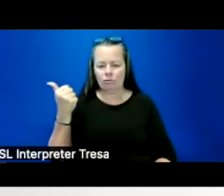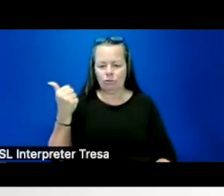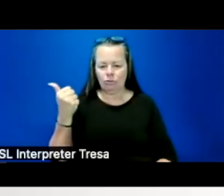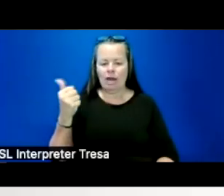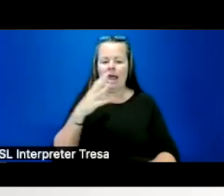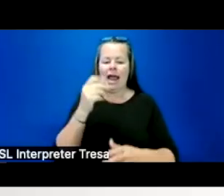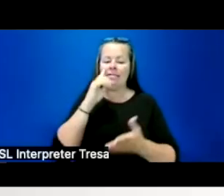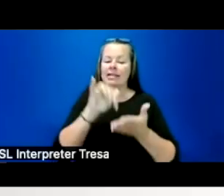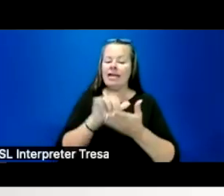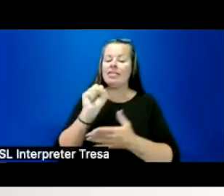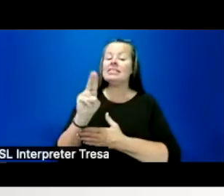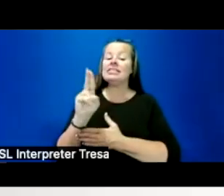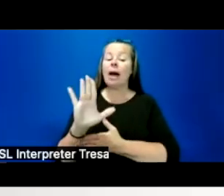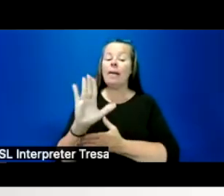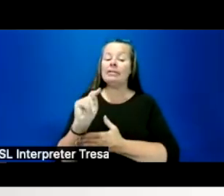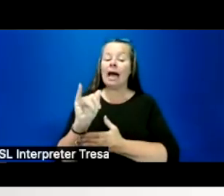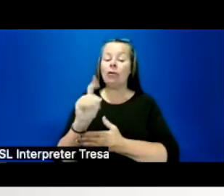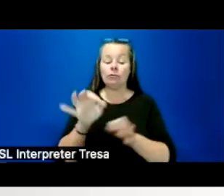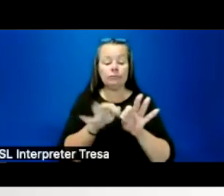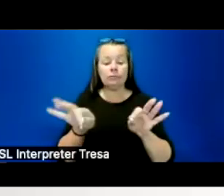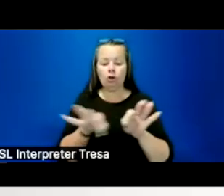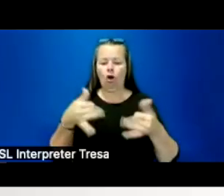good. And still I think some